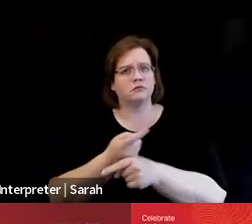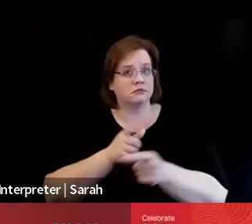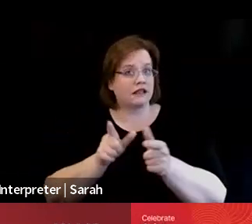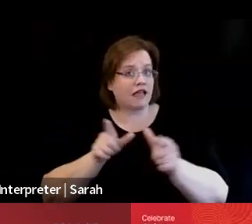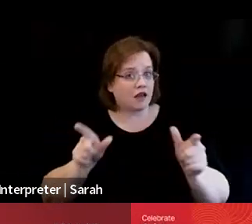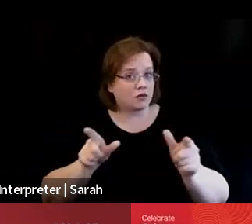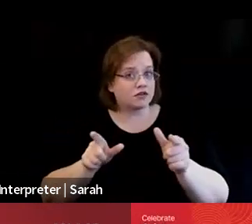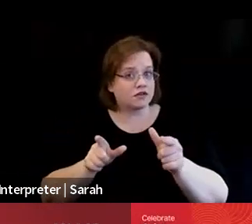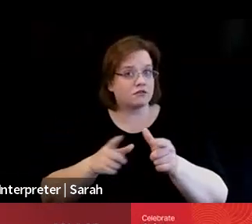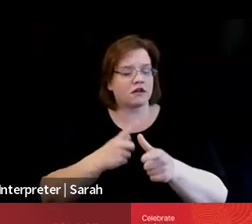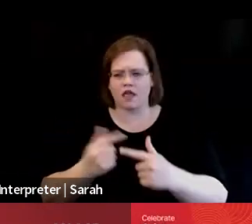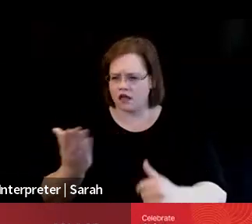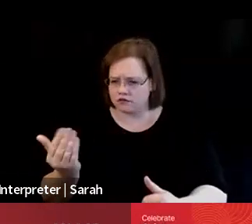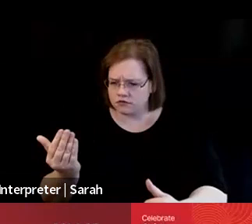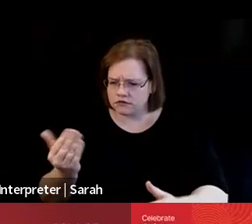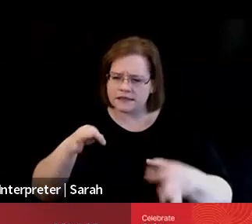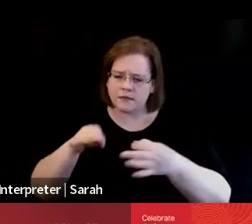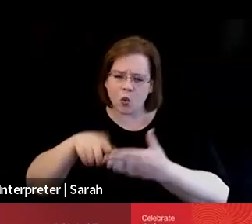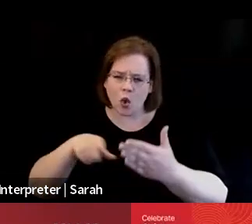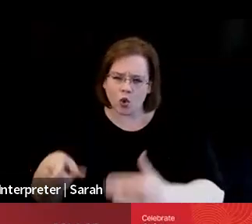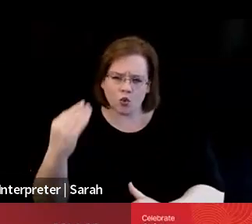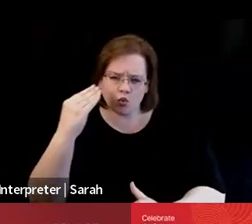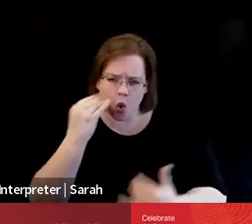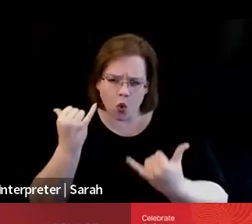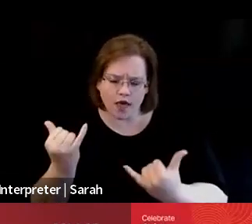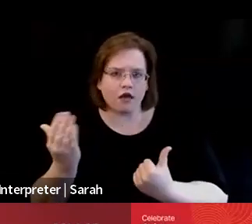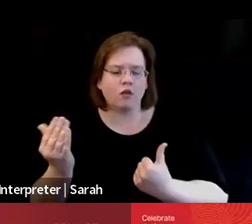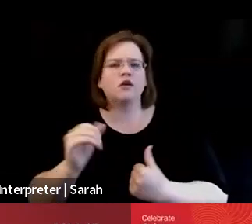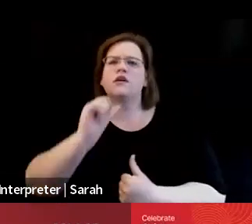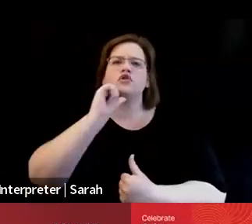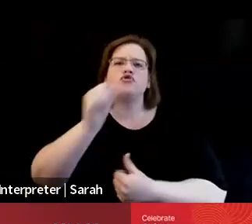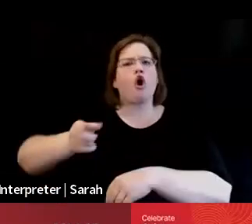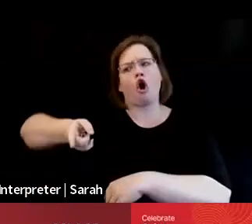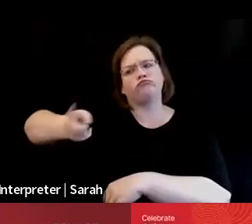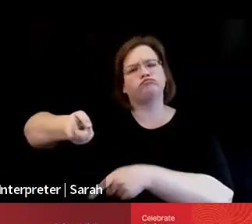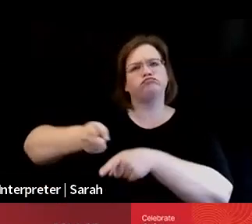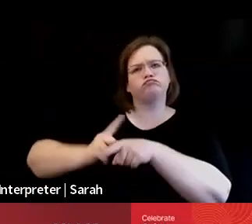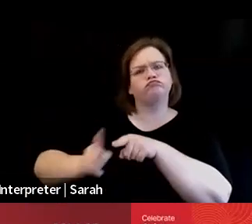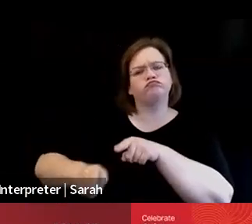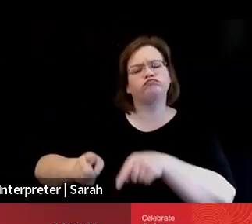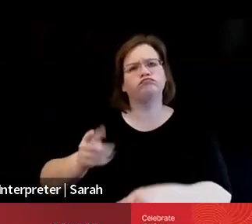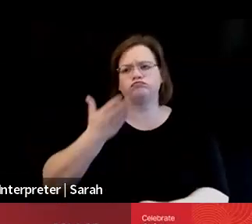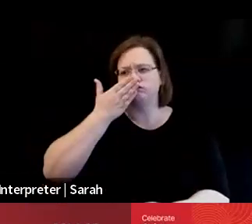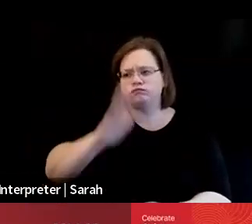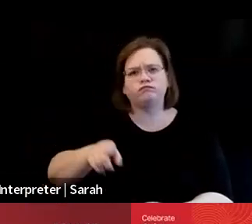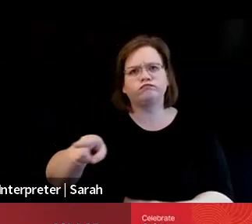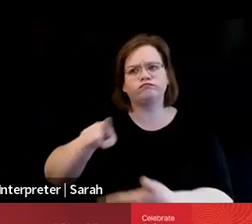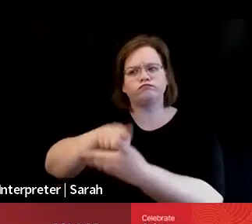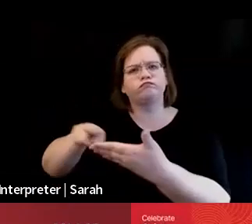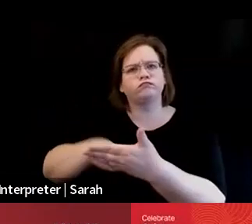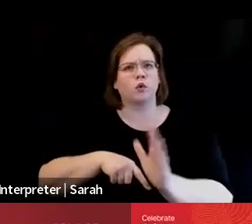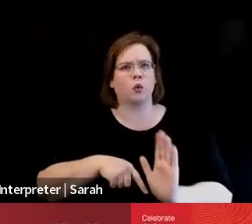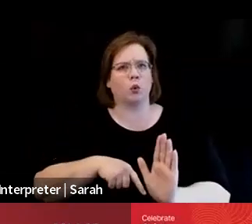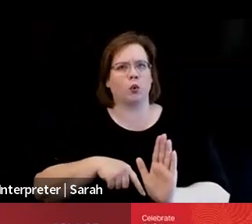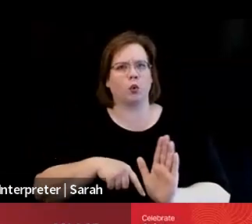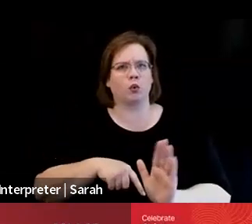you invite them to teach it back to you. And you do that in a way that's not shaming, because none of us want to feel quizzed, right? So we don't want